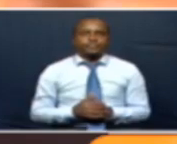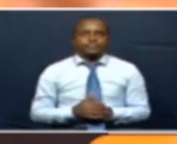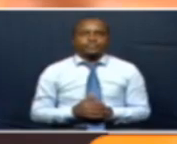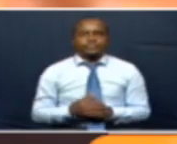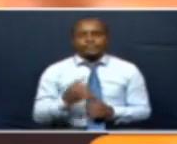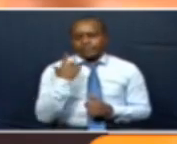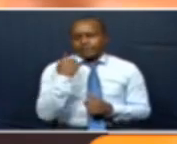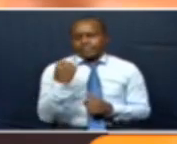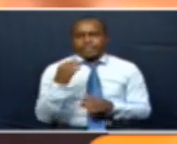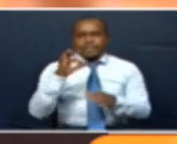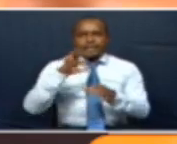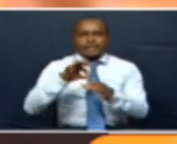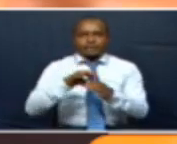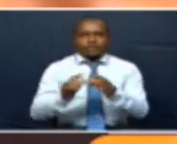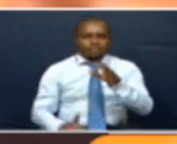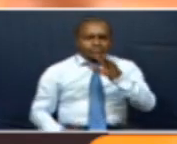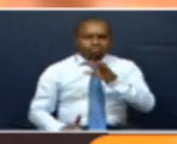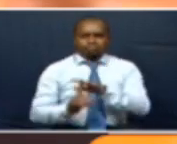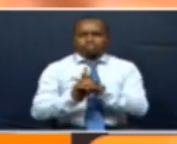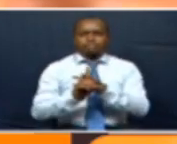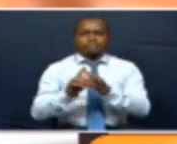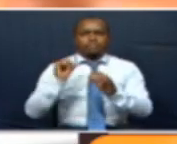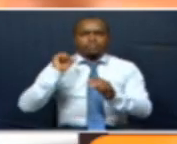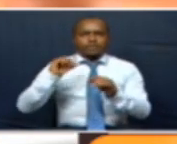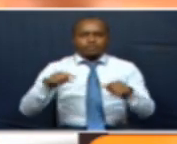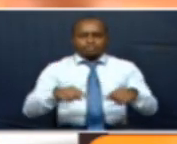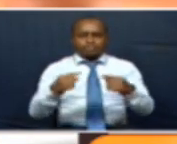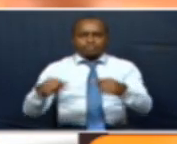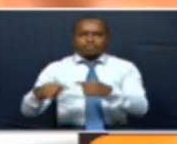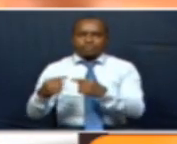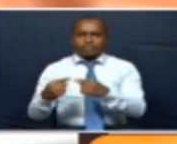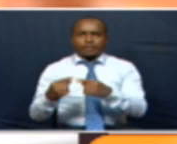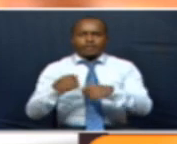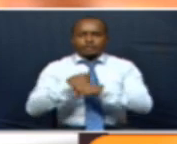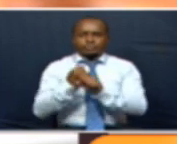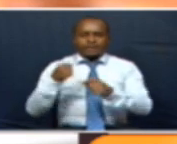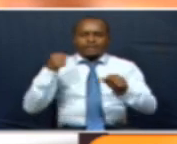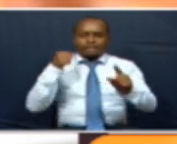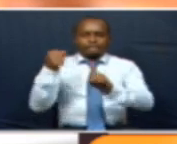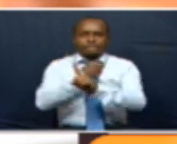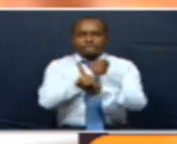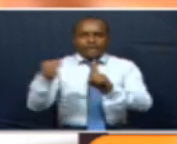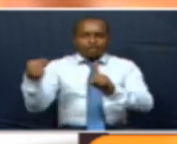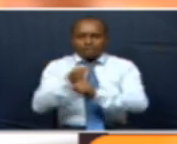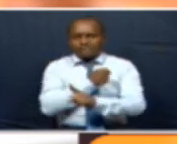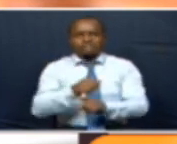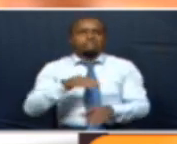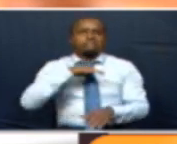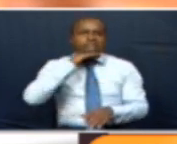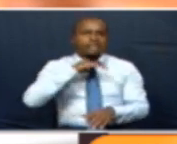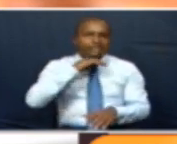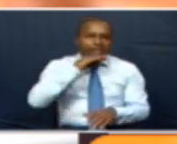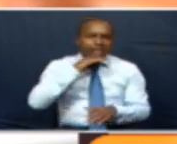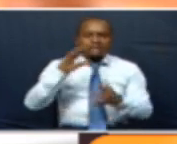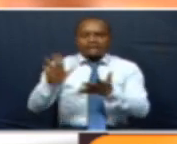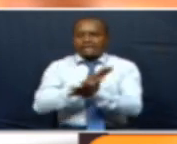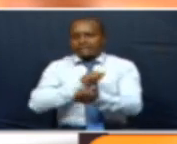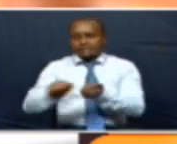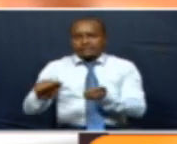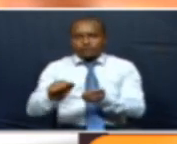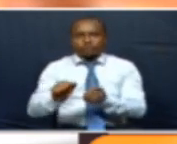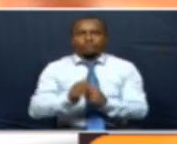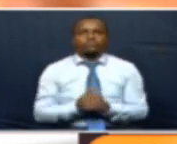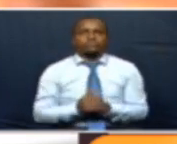Recent elections have caused political intolerance and upheavals that led to violence, needless deaths, and a trail of destruction.